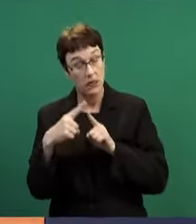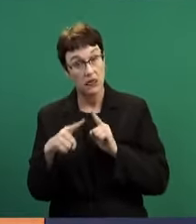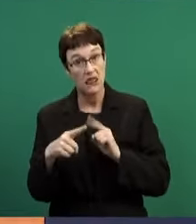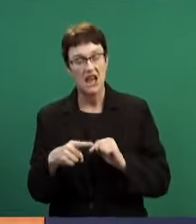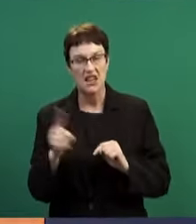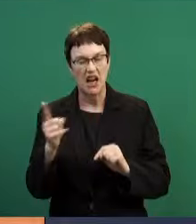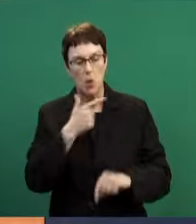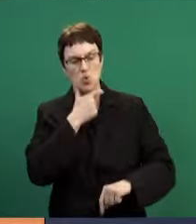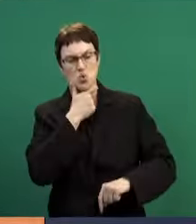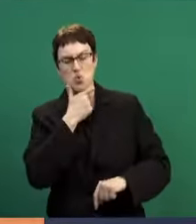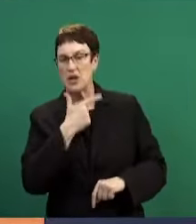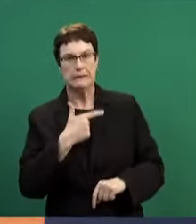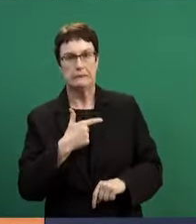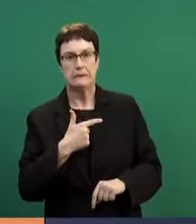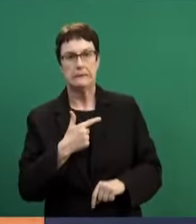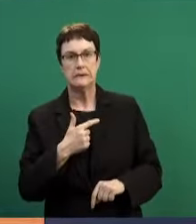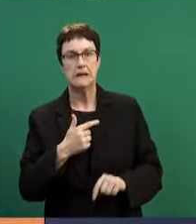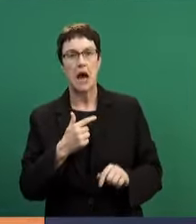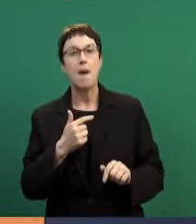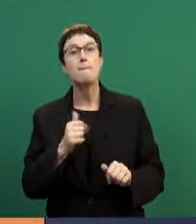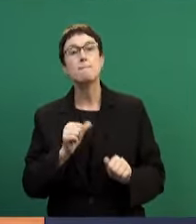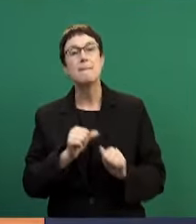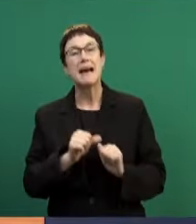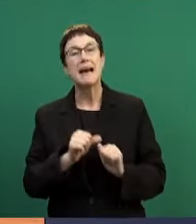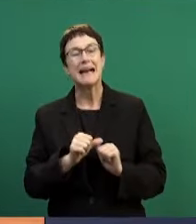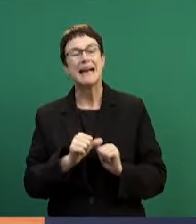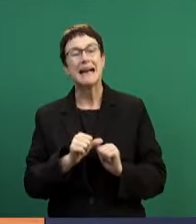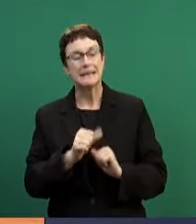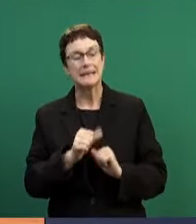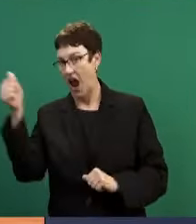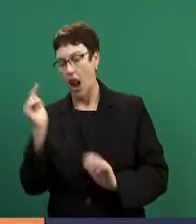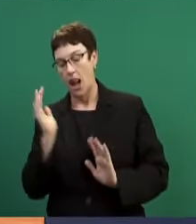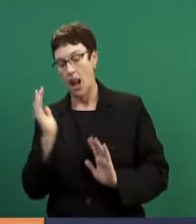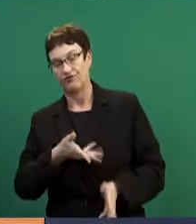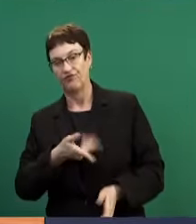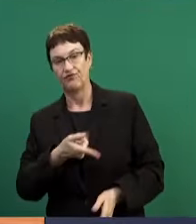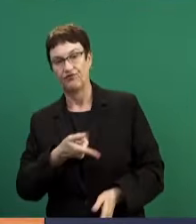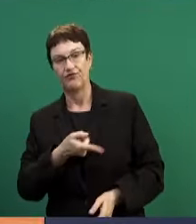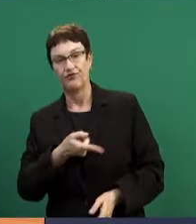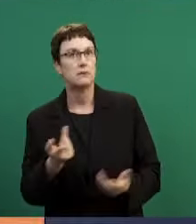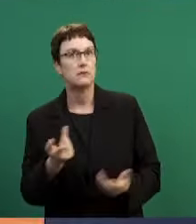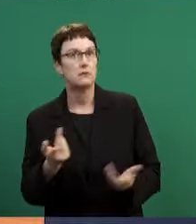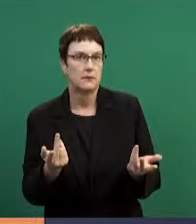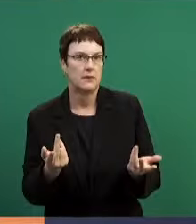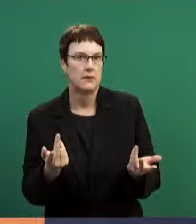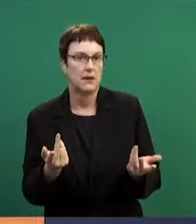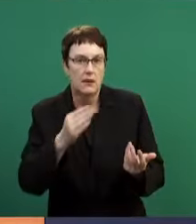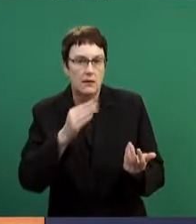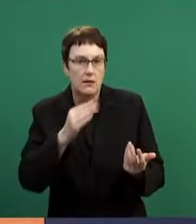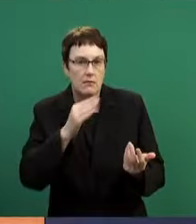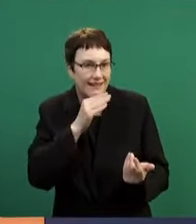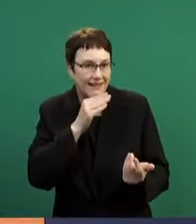so. I am running for the hills, and you might then have